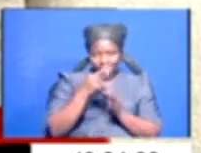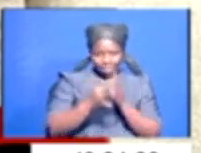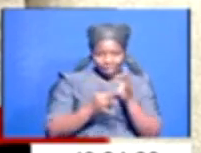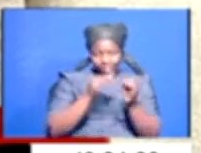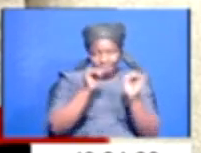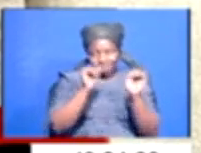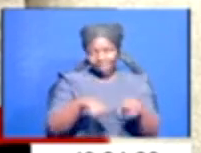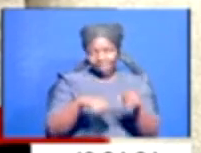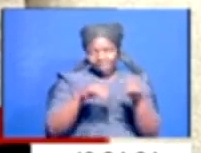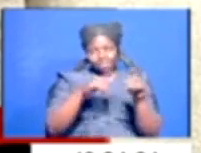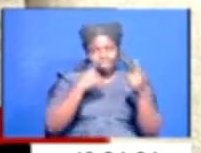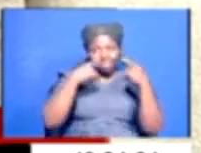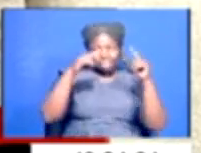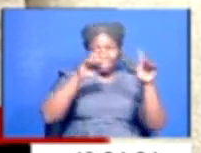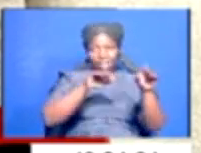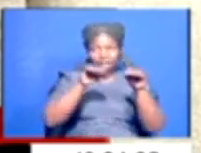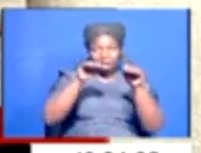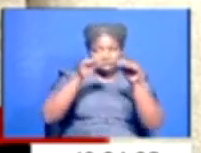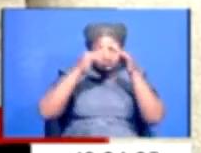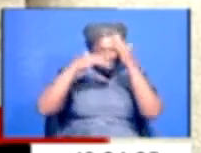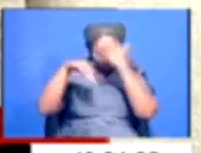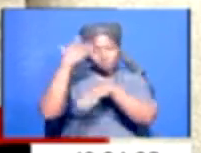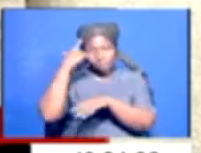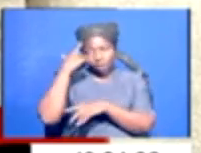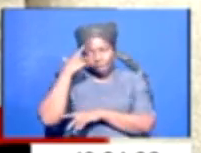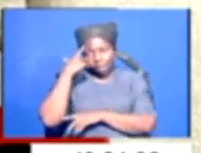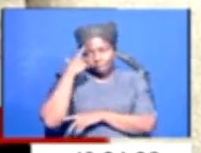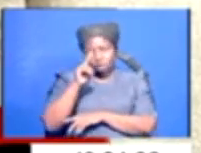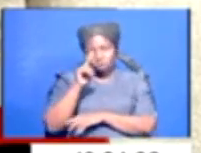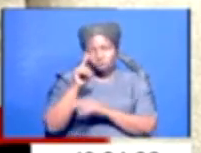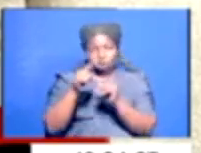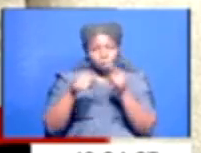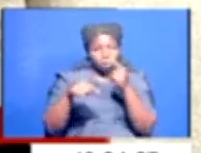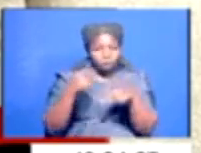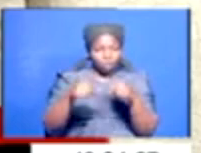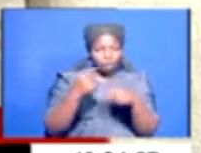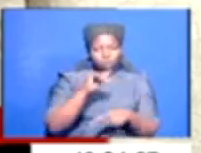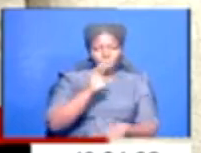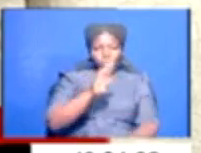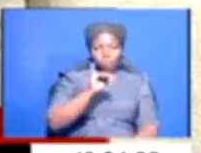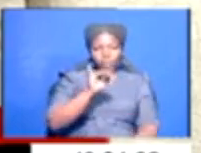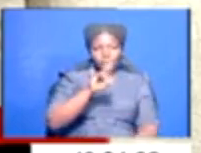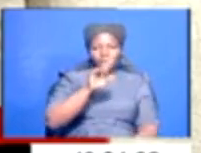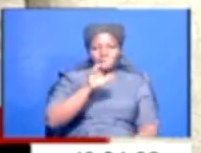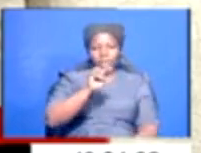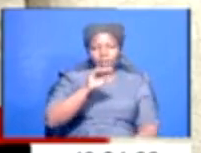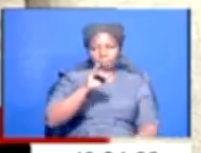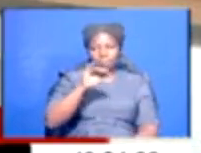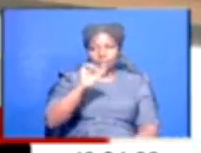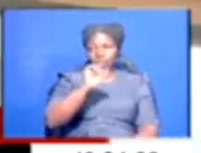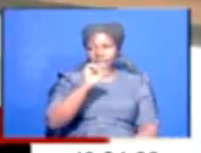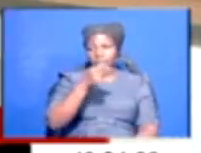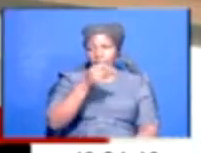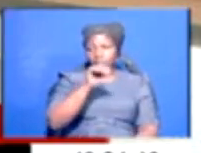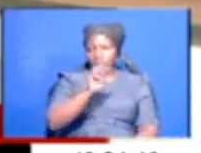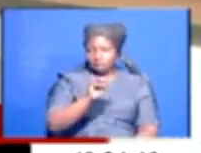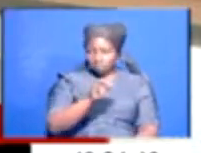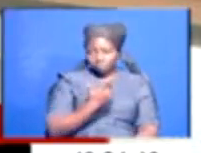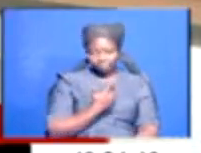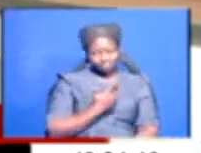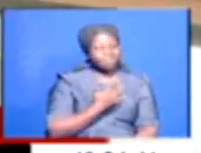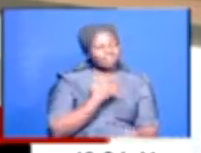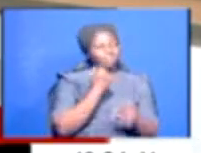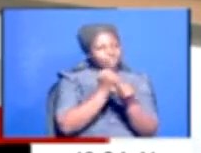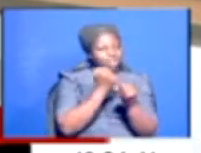to qualify for the competition in Birmingham. Mm-hmm. Yeah. And working with Michael